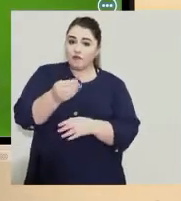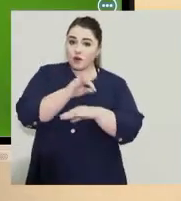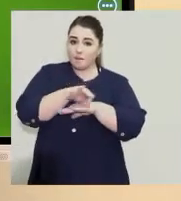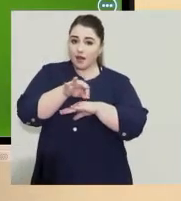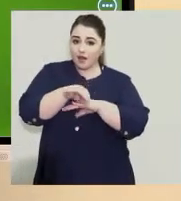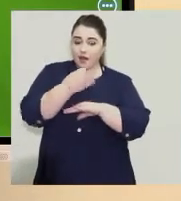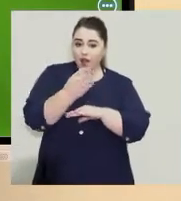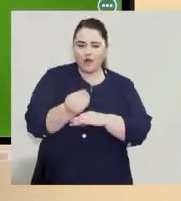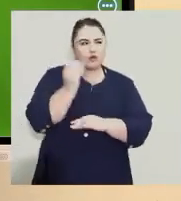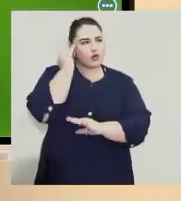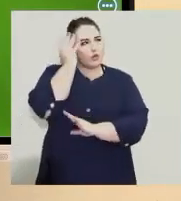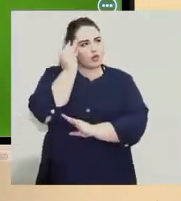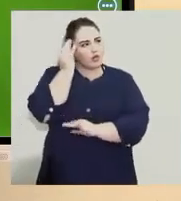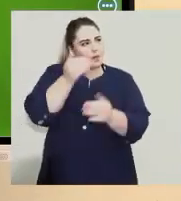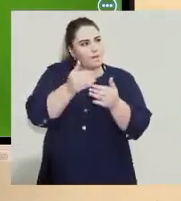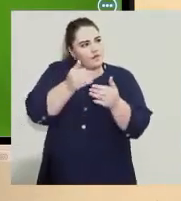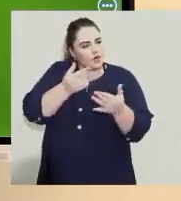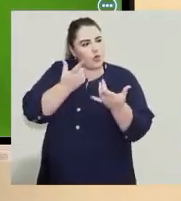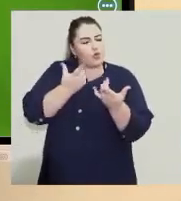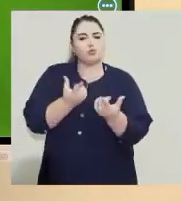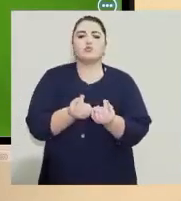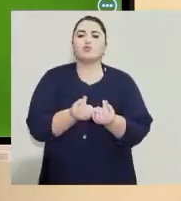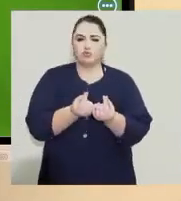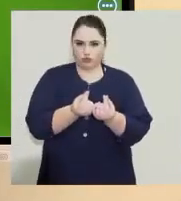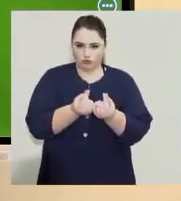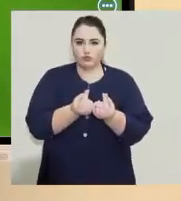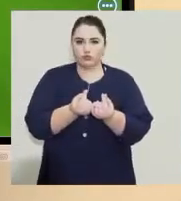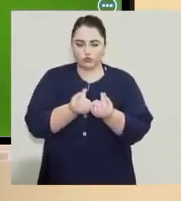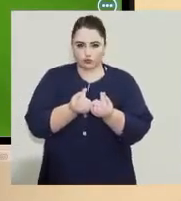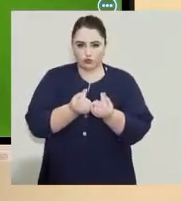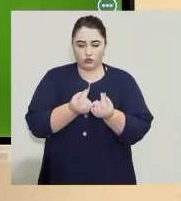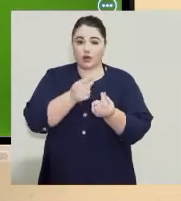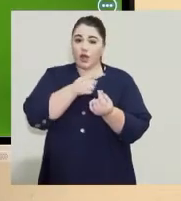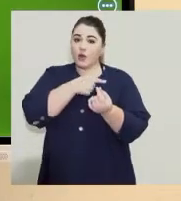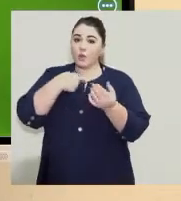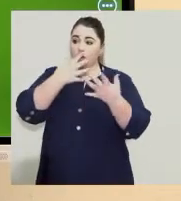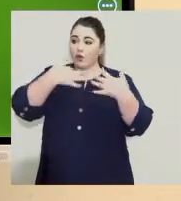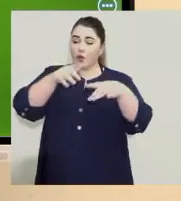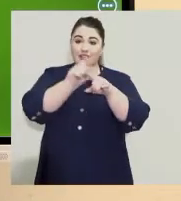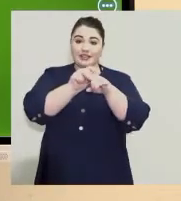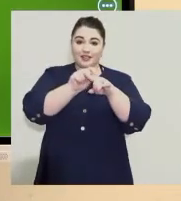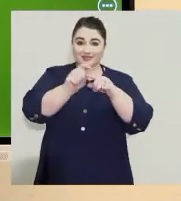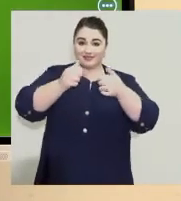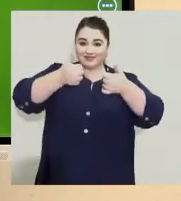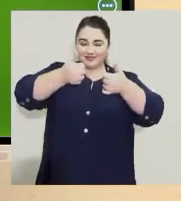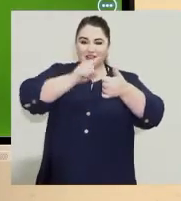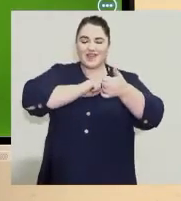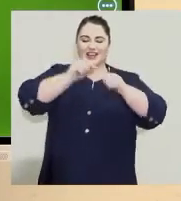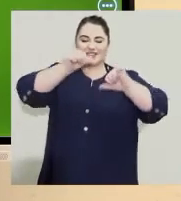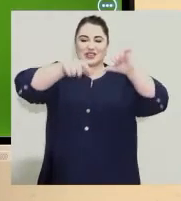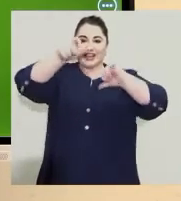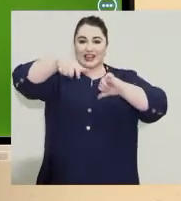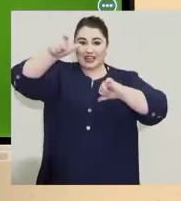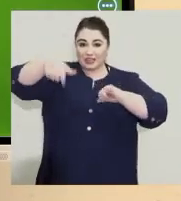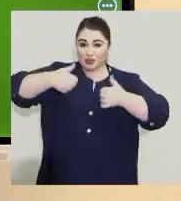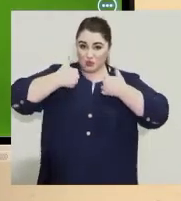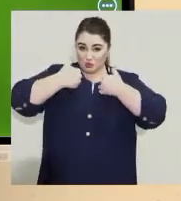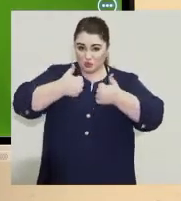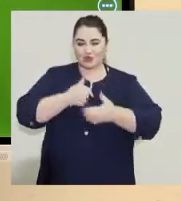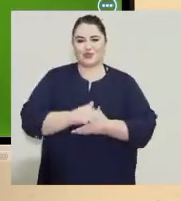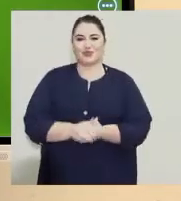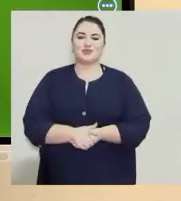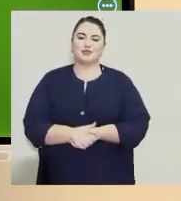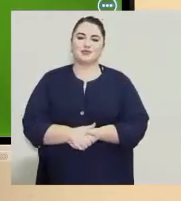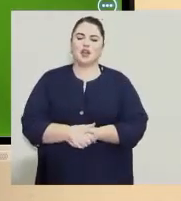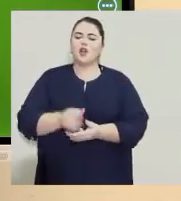You think about these things before you do the actual experiment. And we are training you well to become good scientists. Now, this question